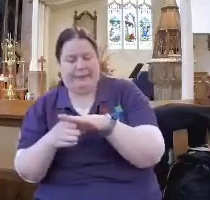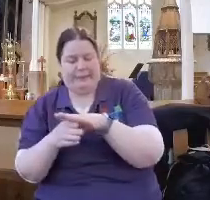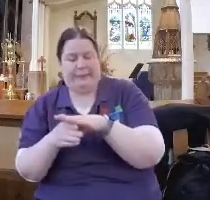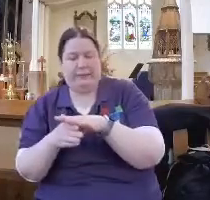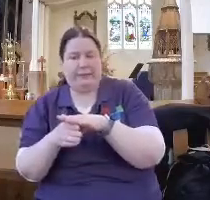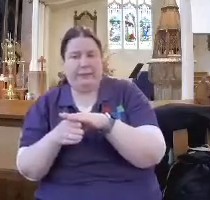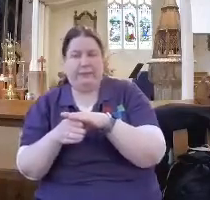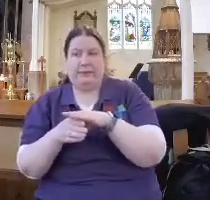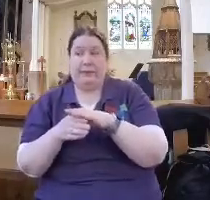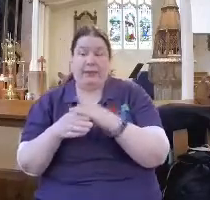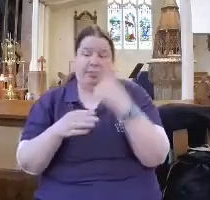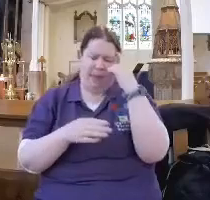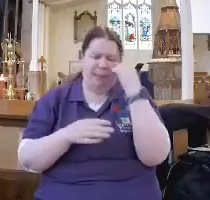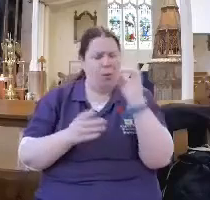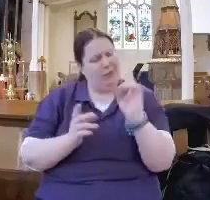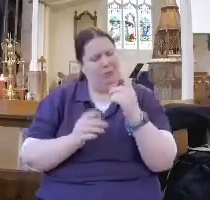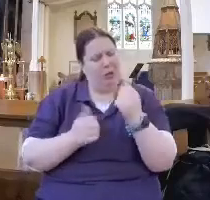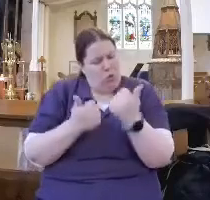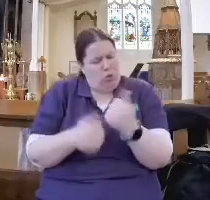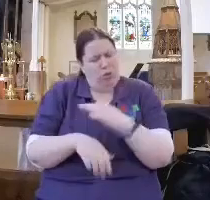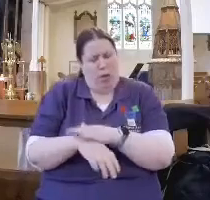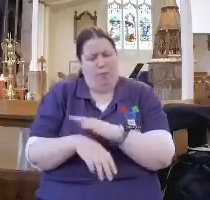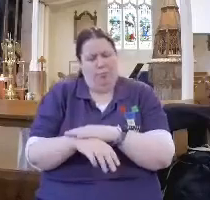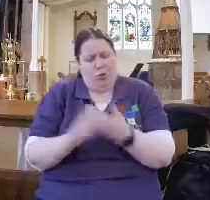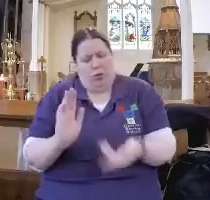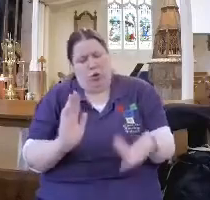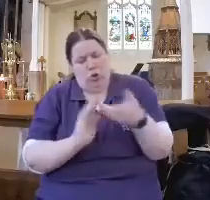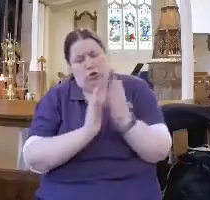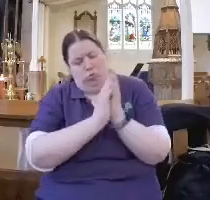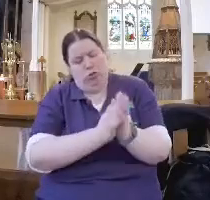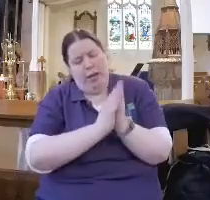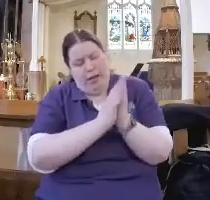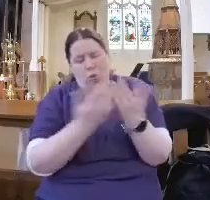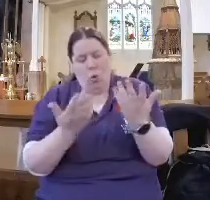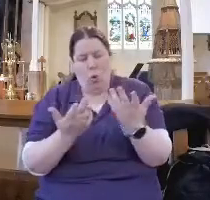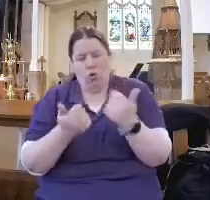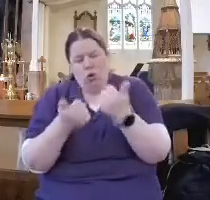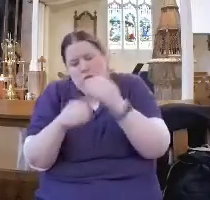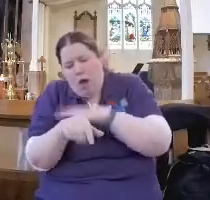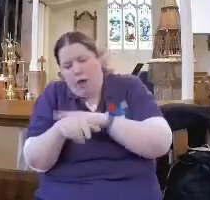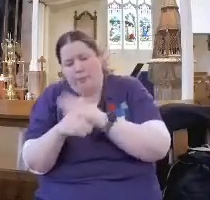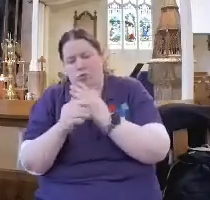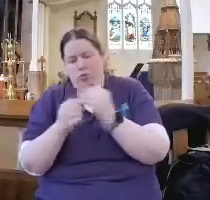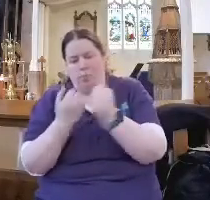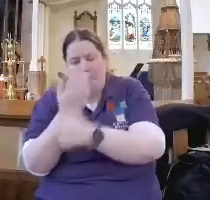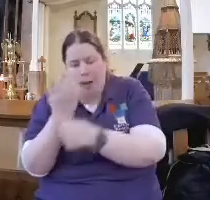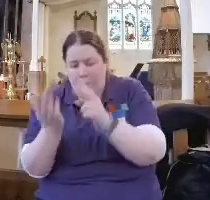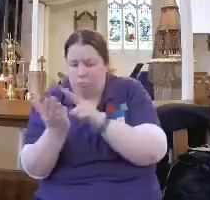When for you would be a good time to pray or to read the Bible or whatever?